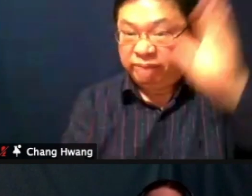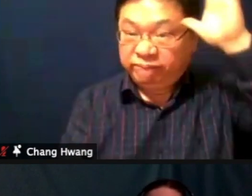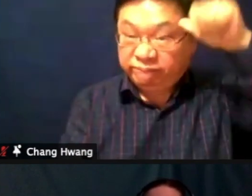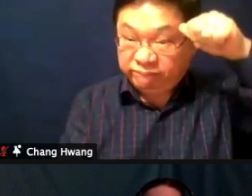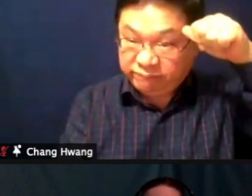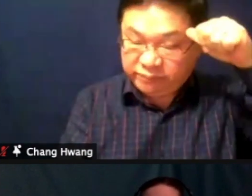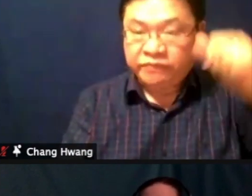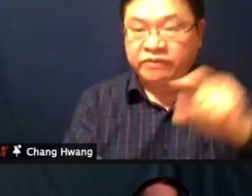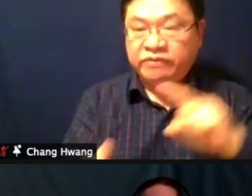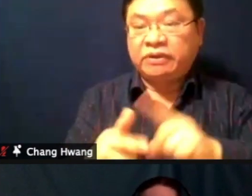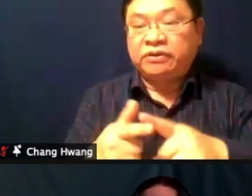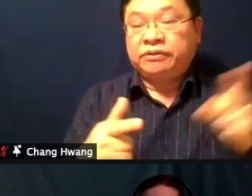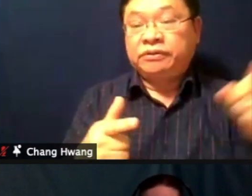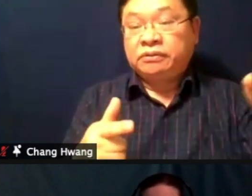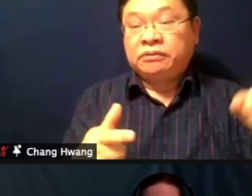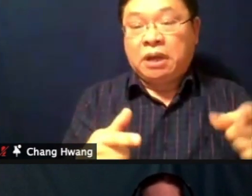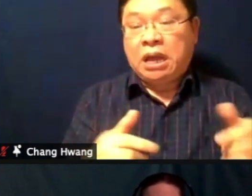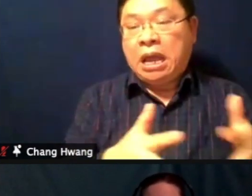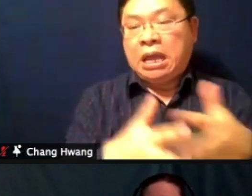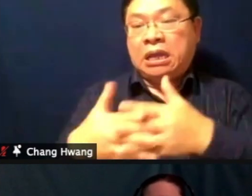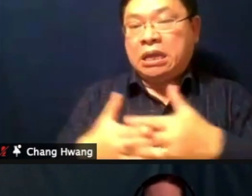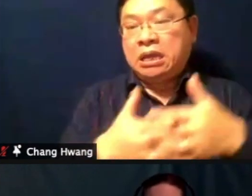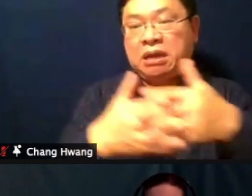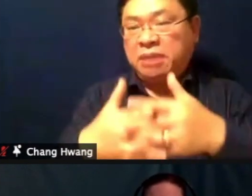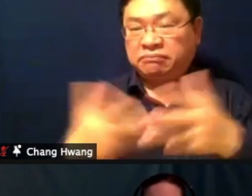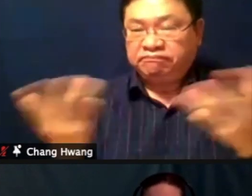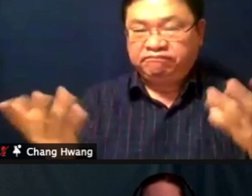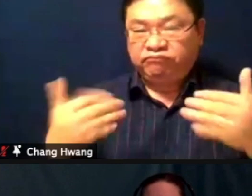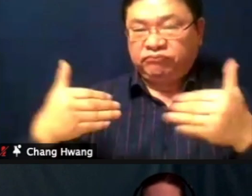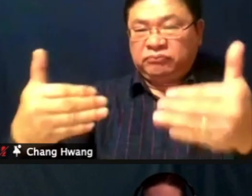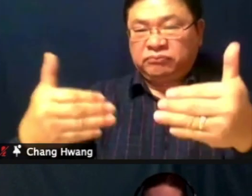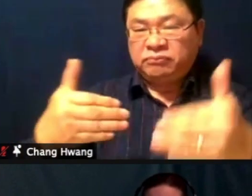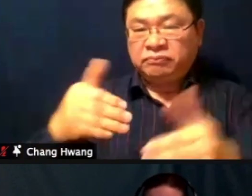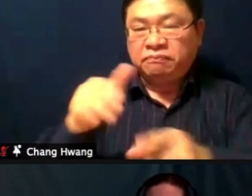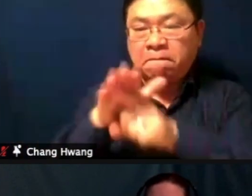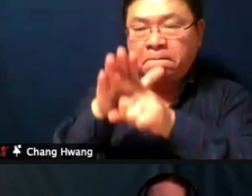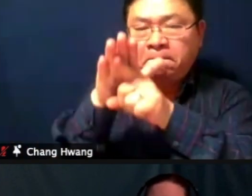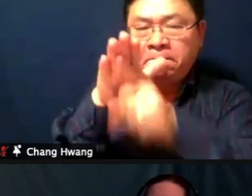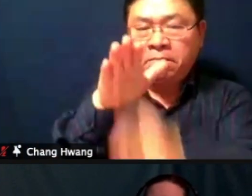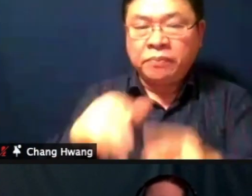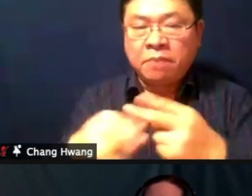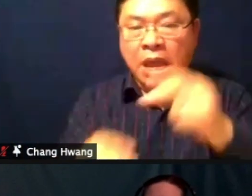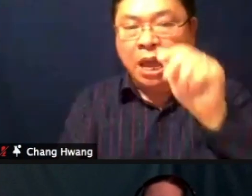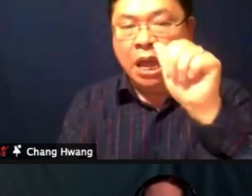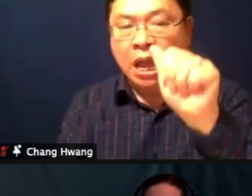Japanese as a country, very militaristic at that time, took over larger and larger land